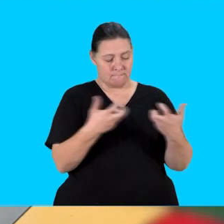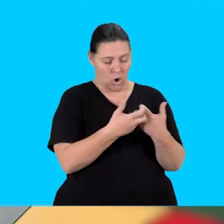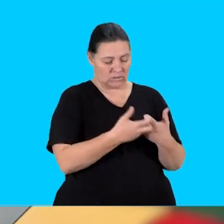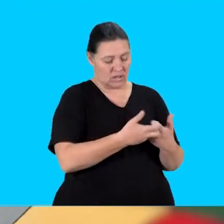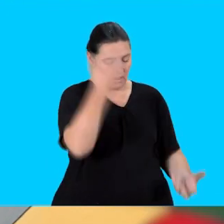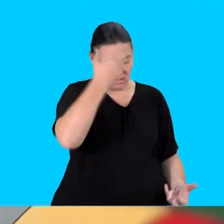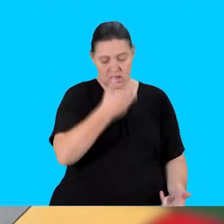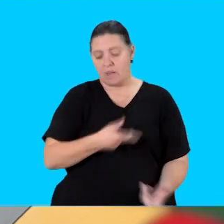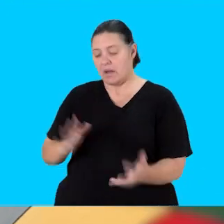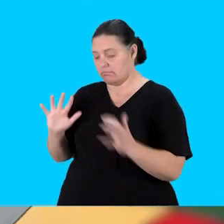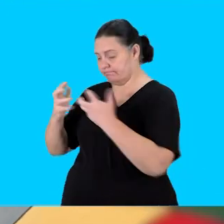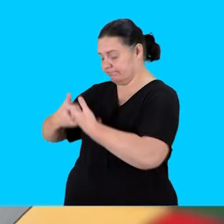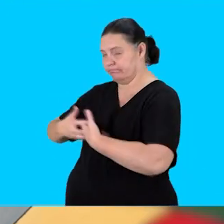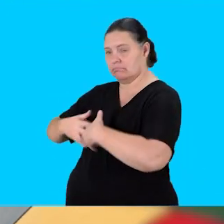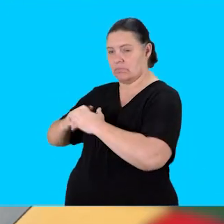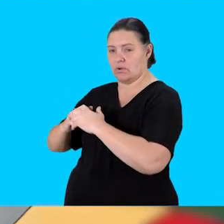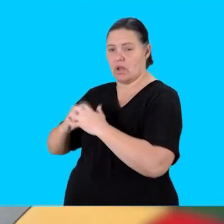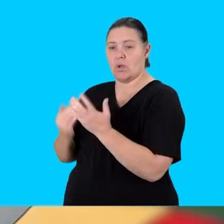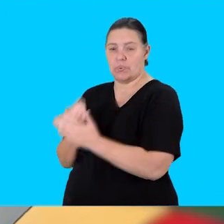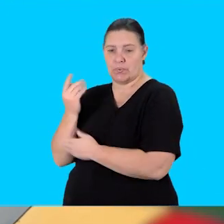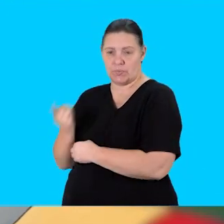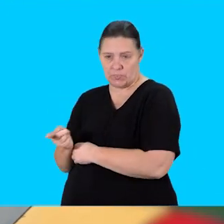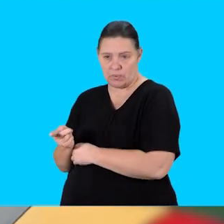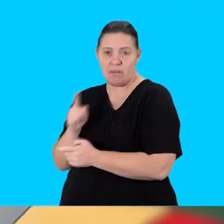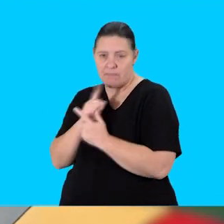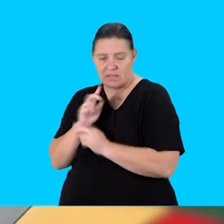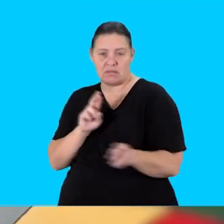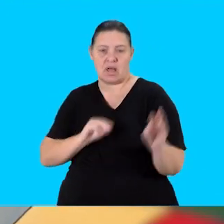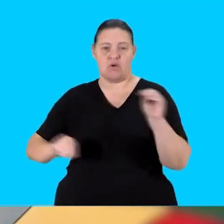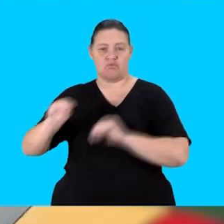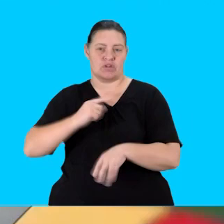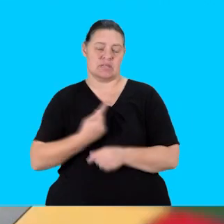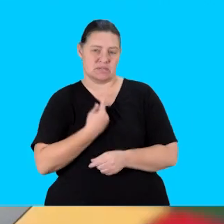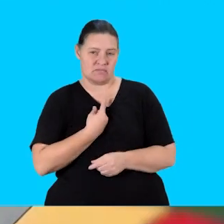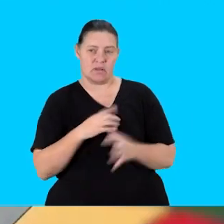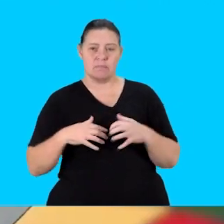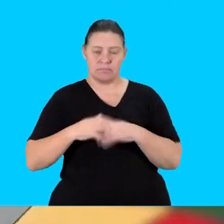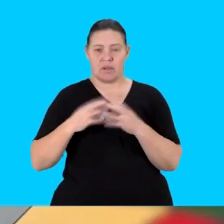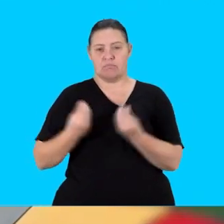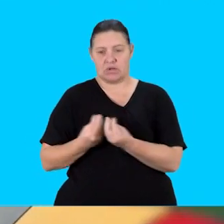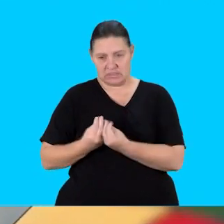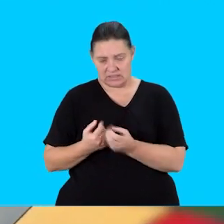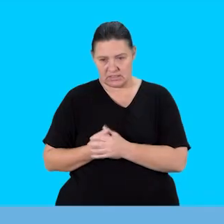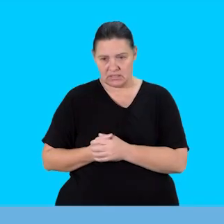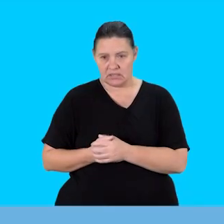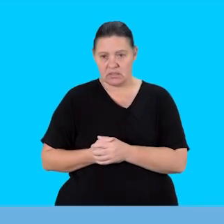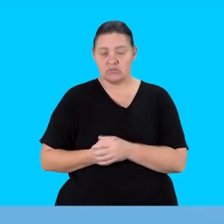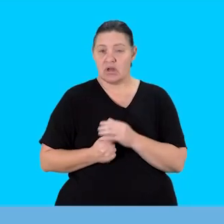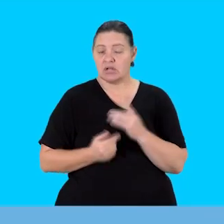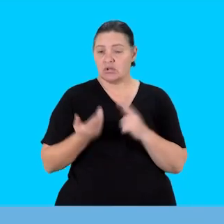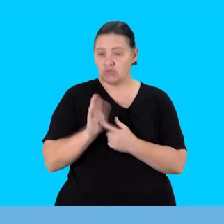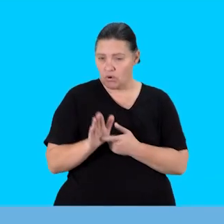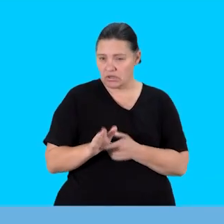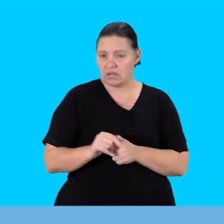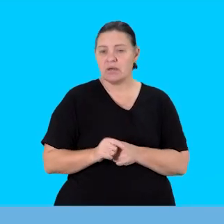existing bonds and form new bonds. And once they form new bonds, they are going to be rearranging themselves to form products. So this sign shows